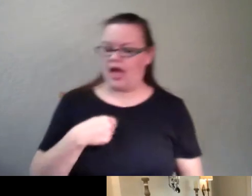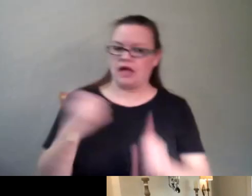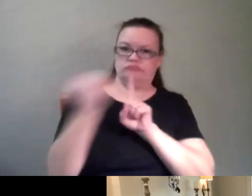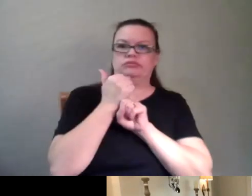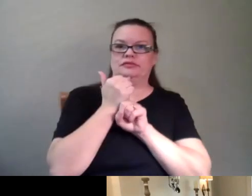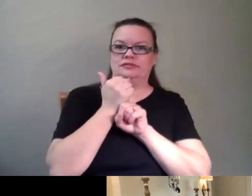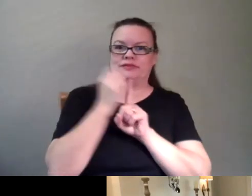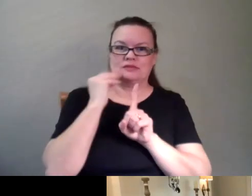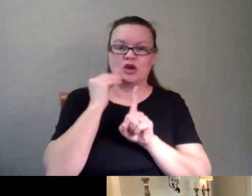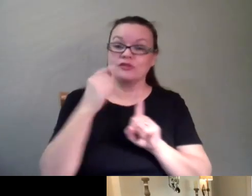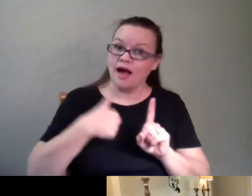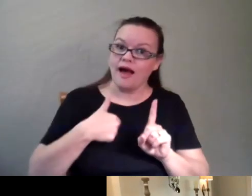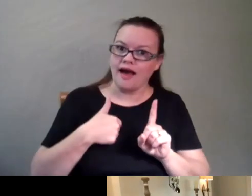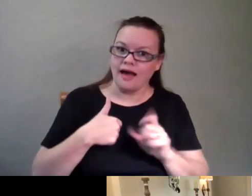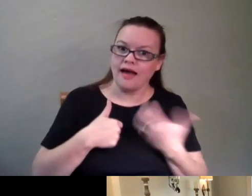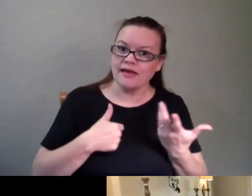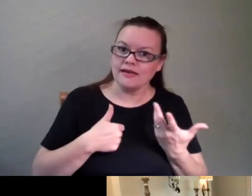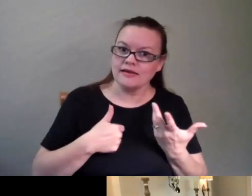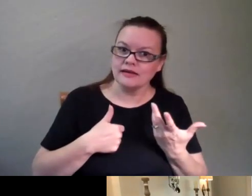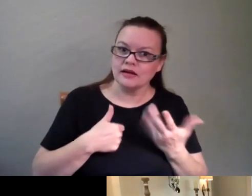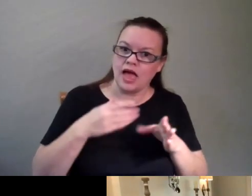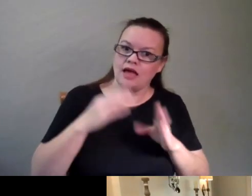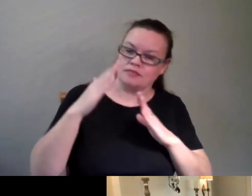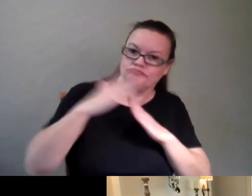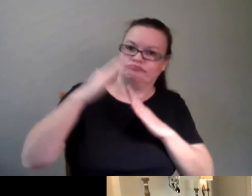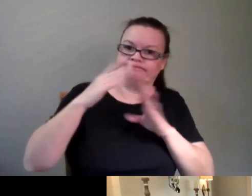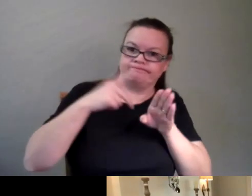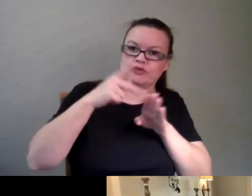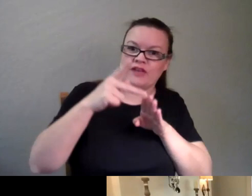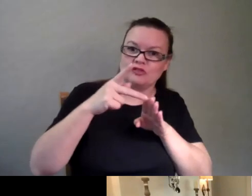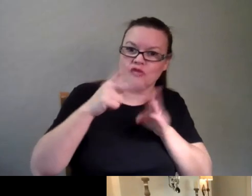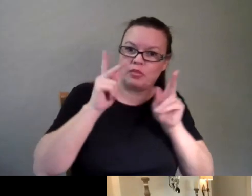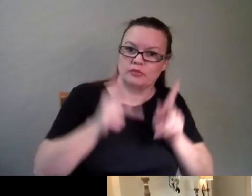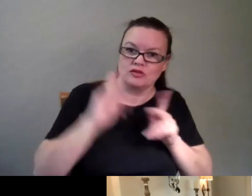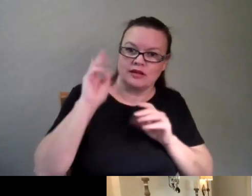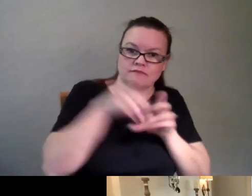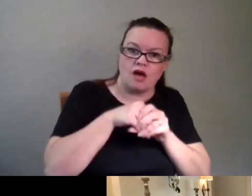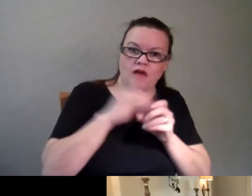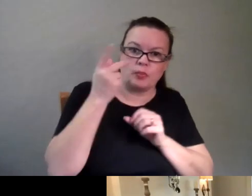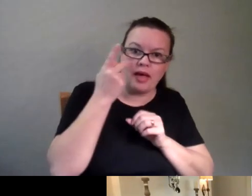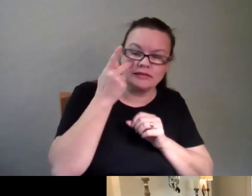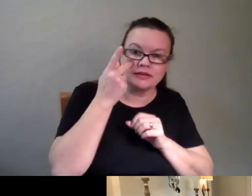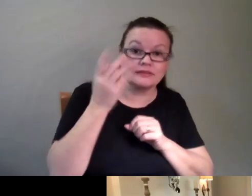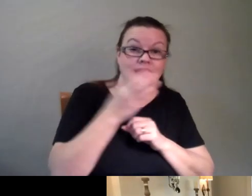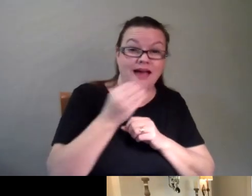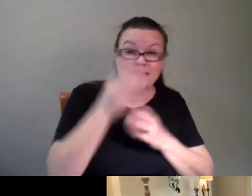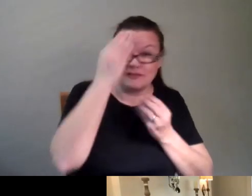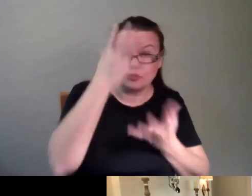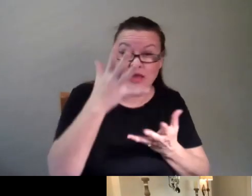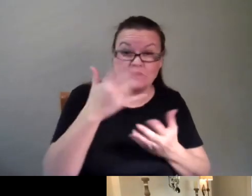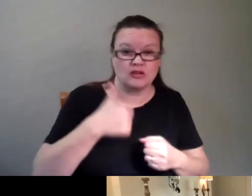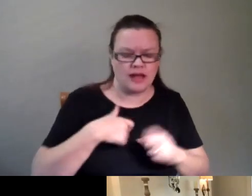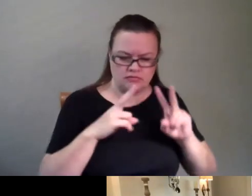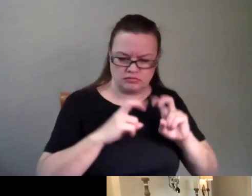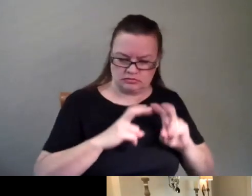having difficulty, and regular voters having a great deal of difficulty sorting out information and misinformation, who can be